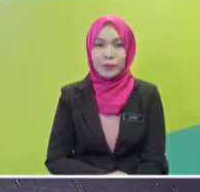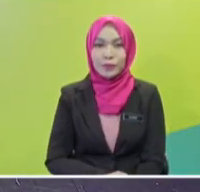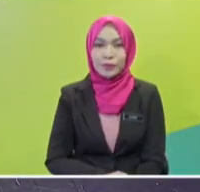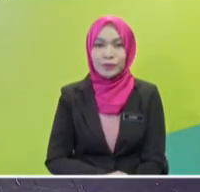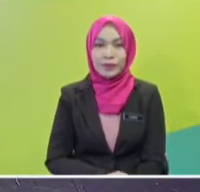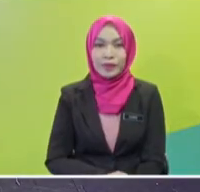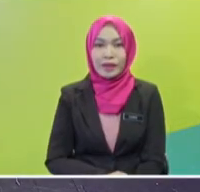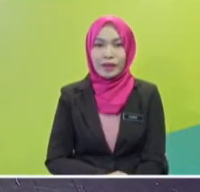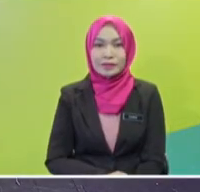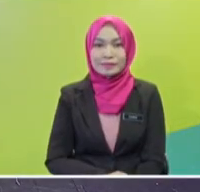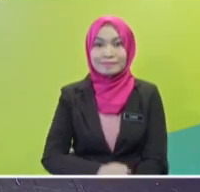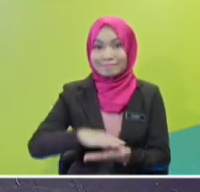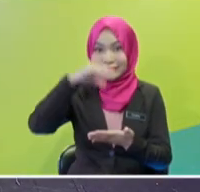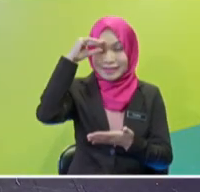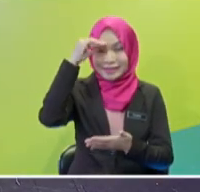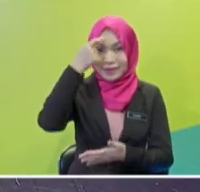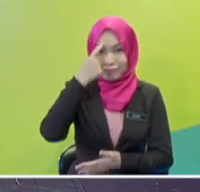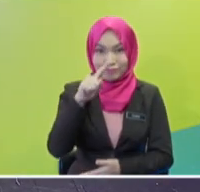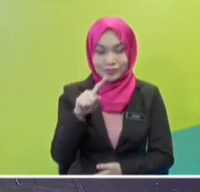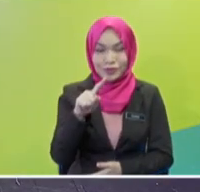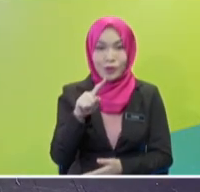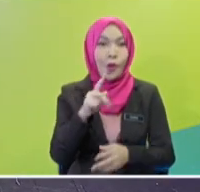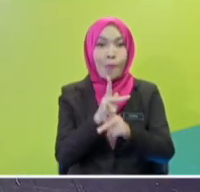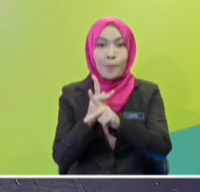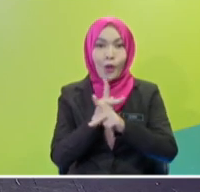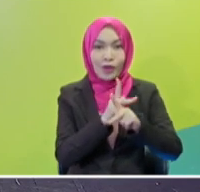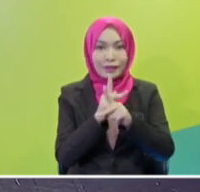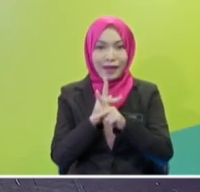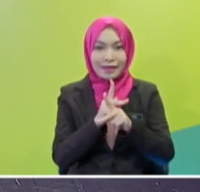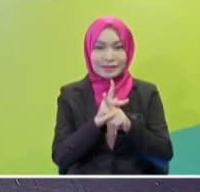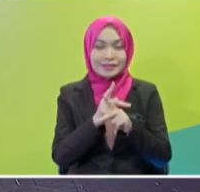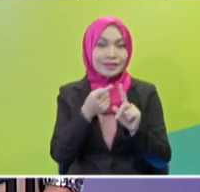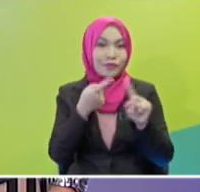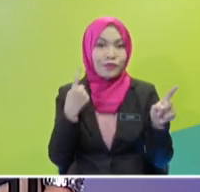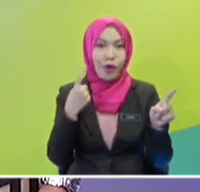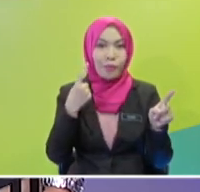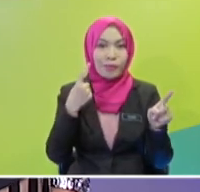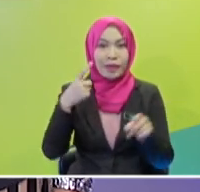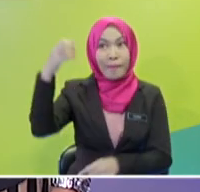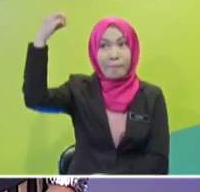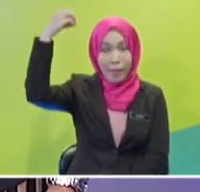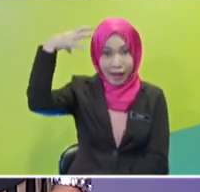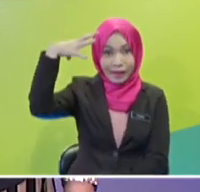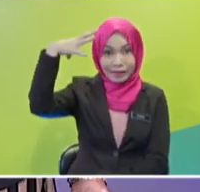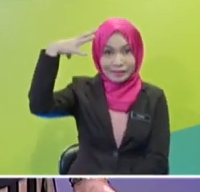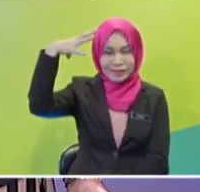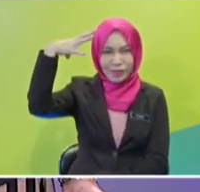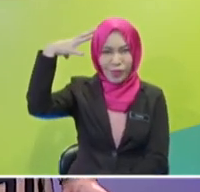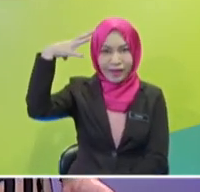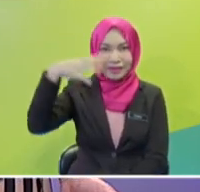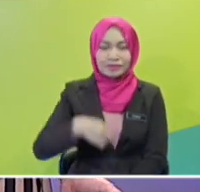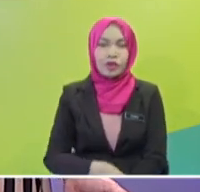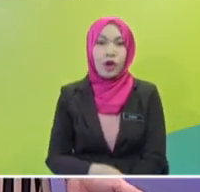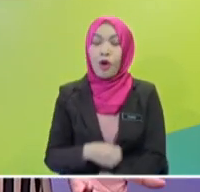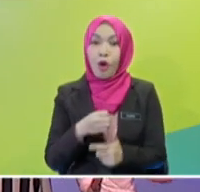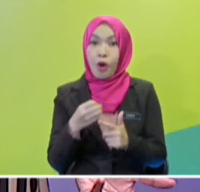also protects us from different types of weather. Ah. Yeah. For example, if it's hot, then